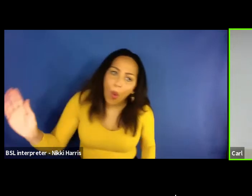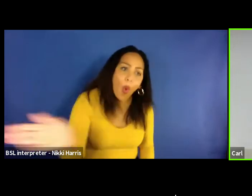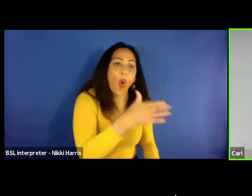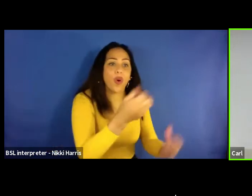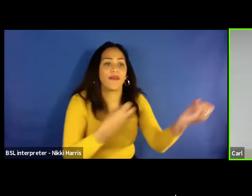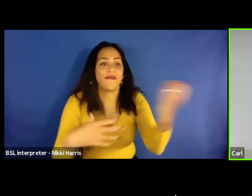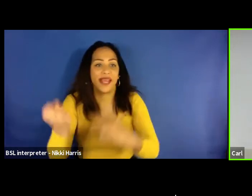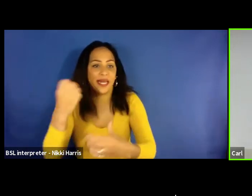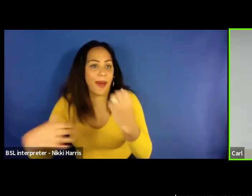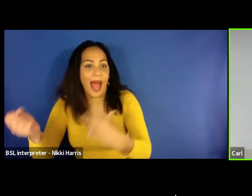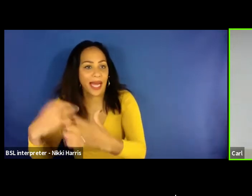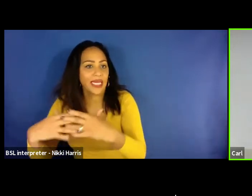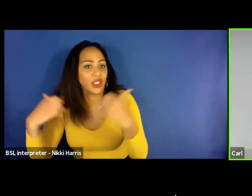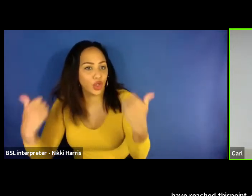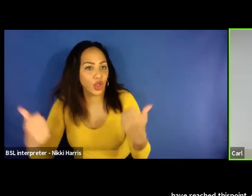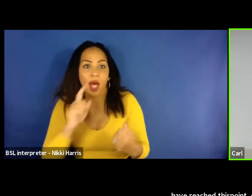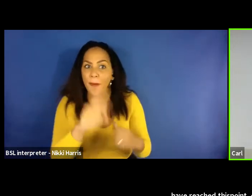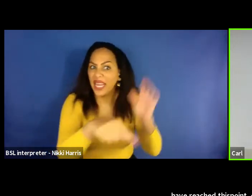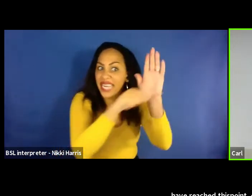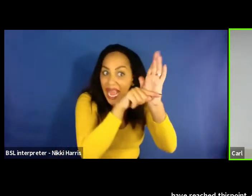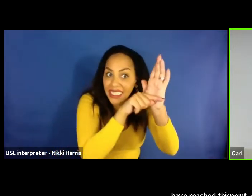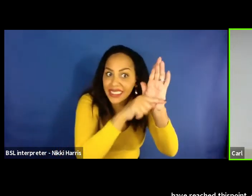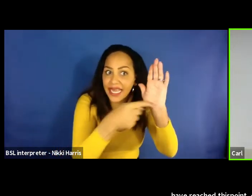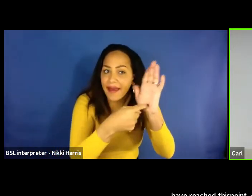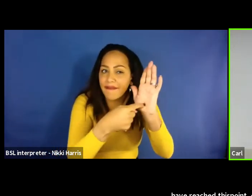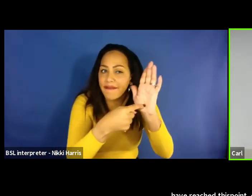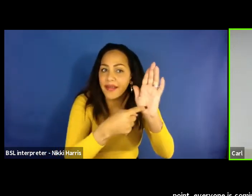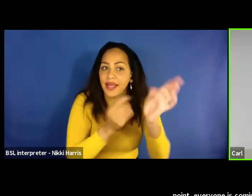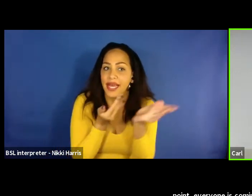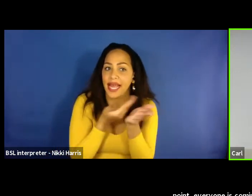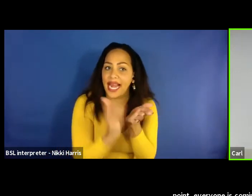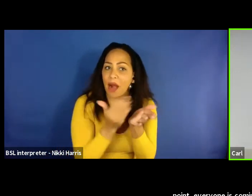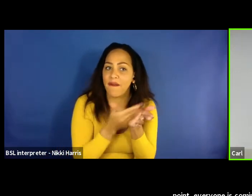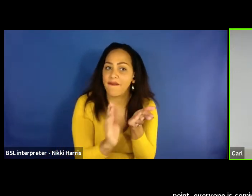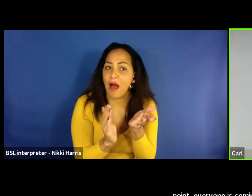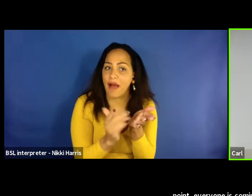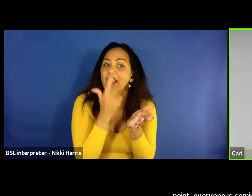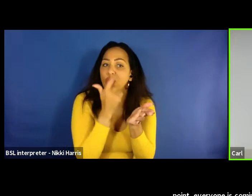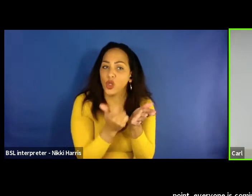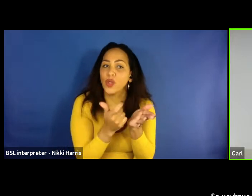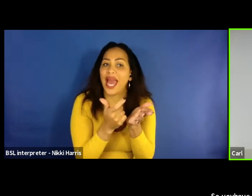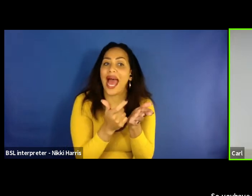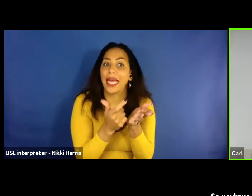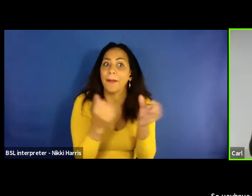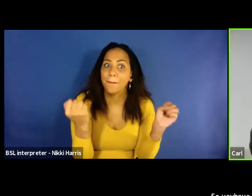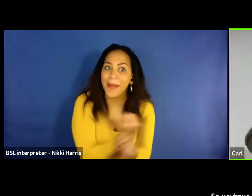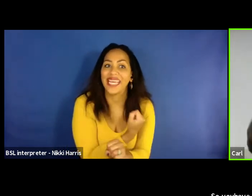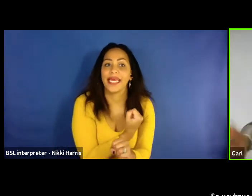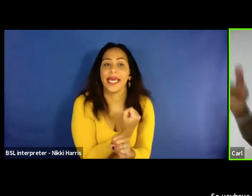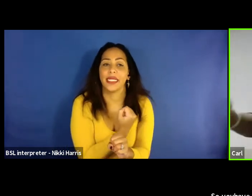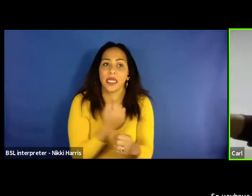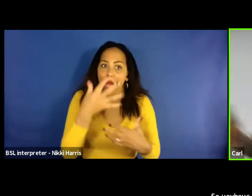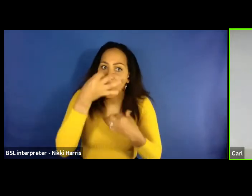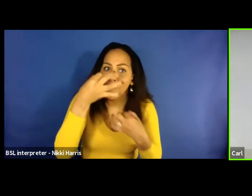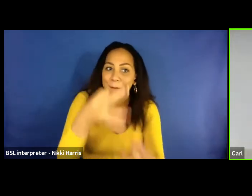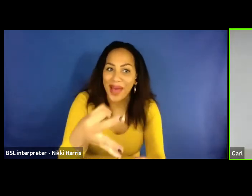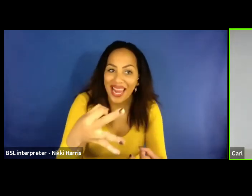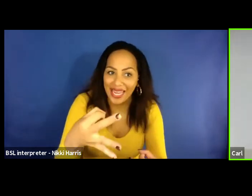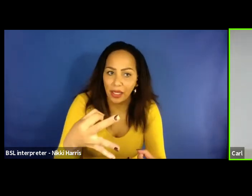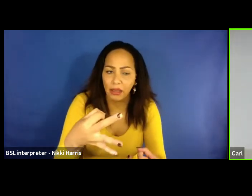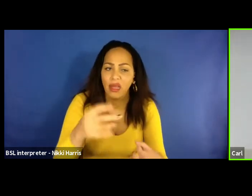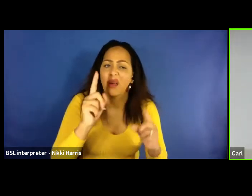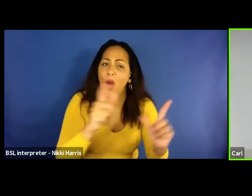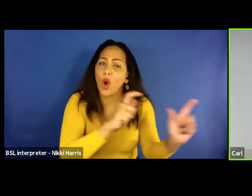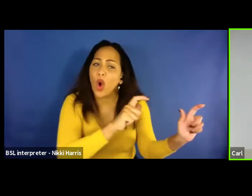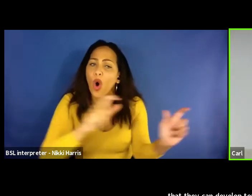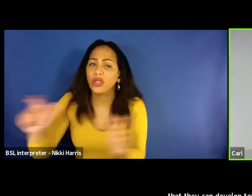you clarify that your product or service could be compelling. If you get negative feedback and you constantly get negative